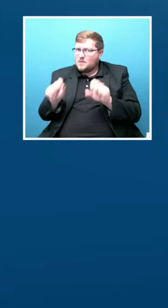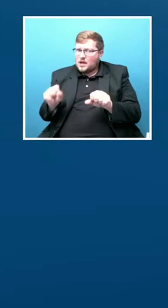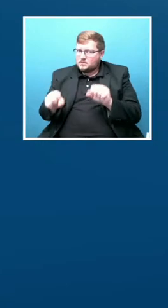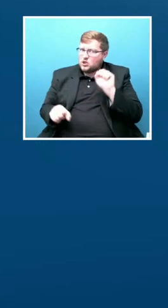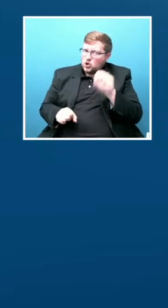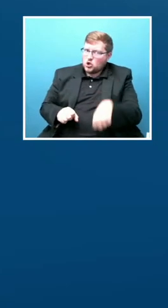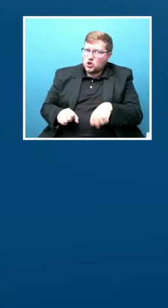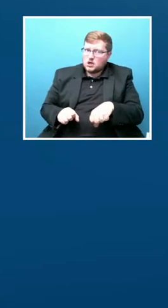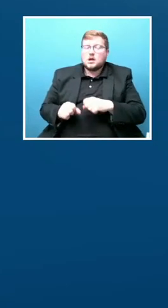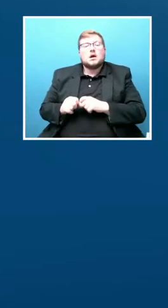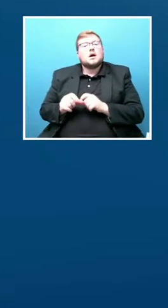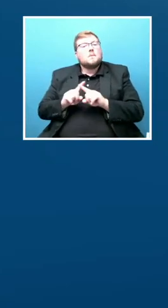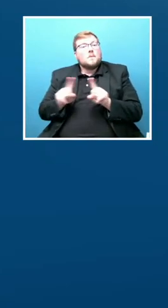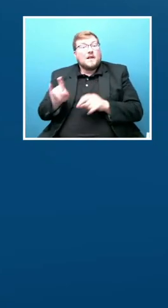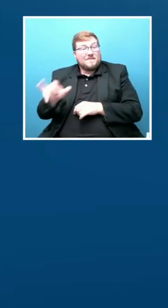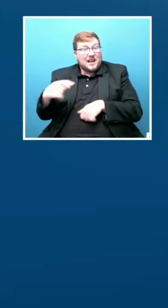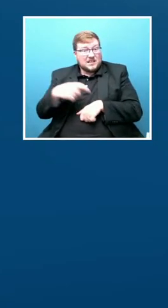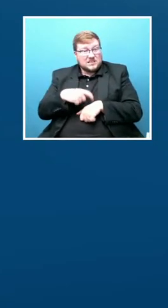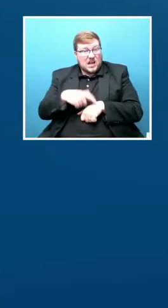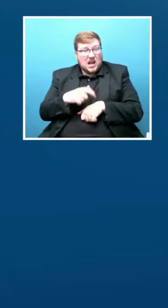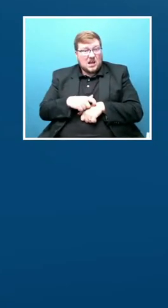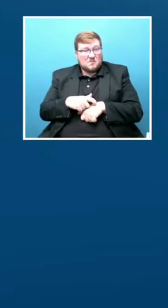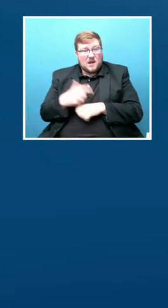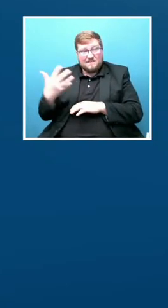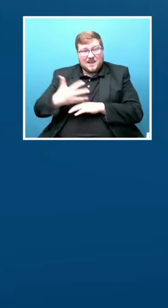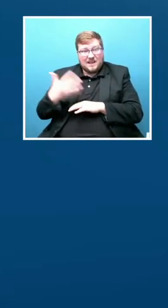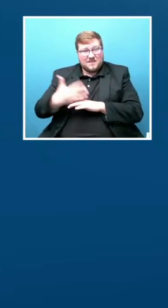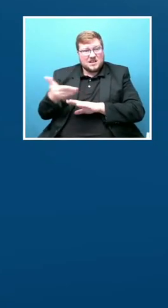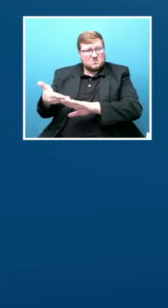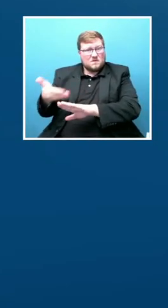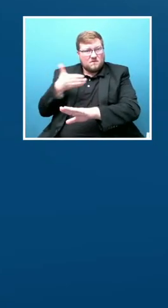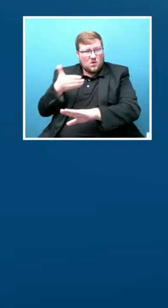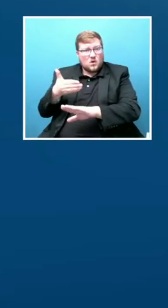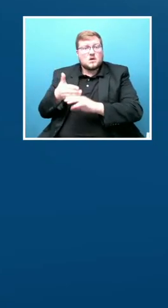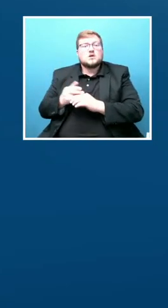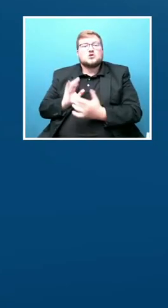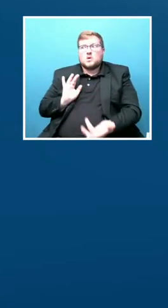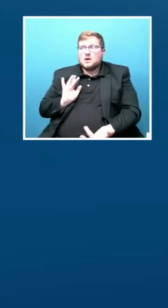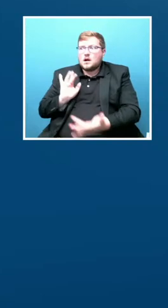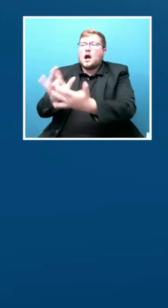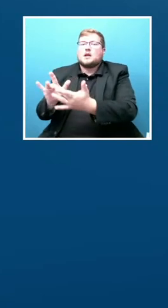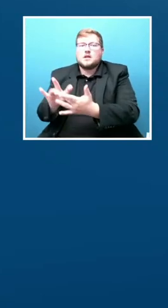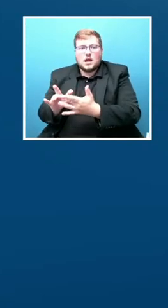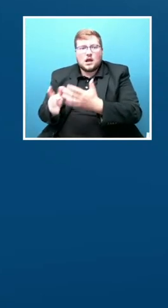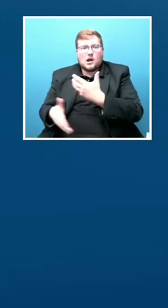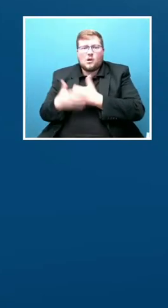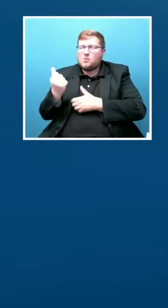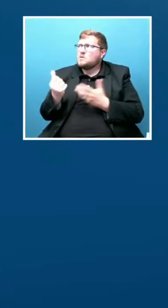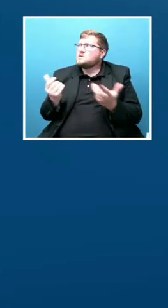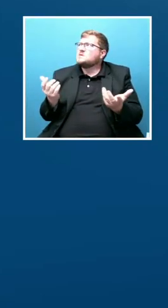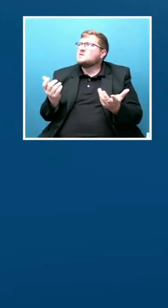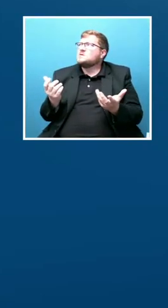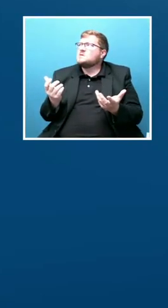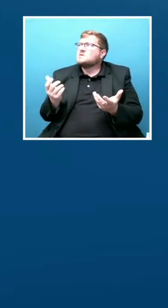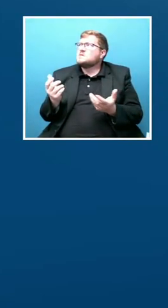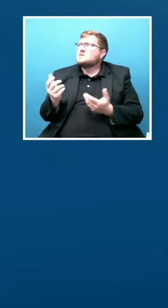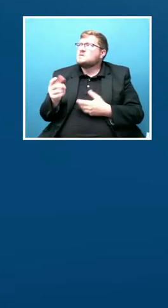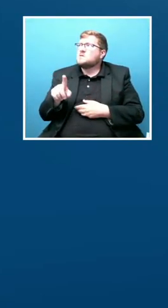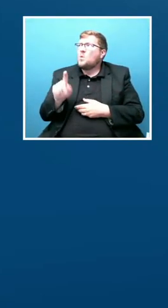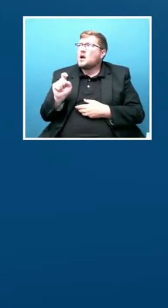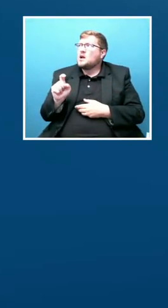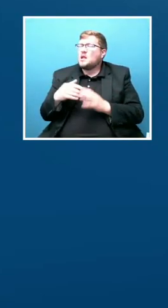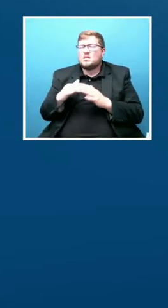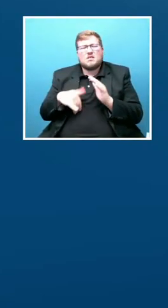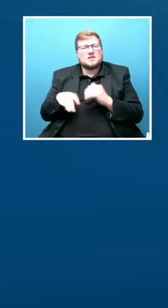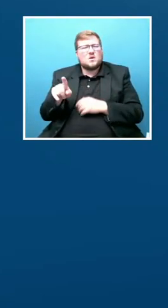But even then, 5 days notice to contact almost, I think that it was ballpark 100, a little bit less than